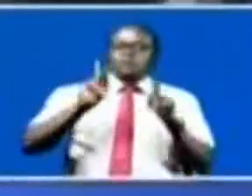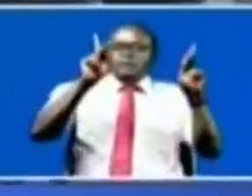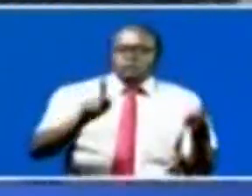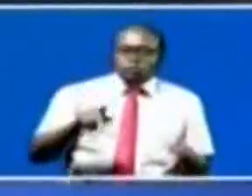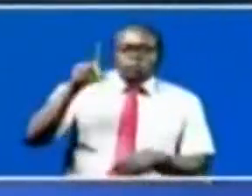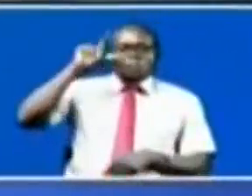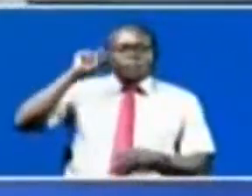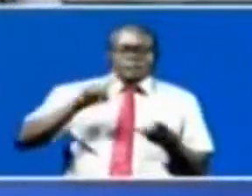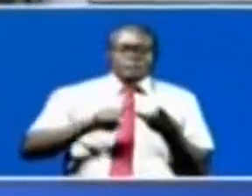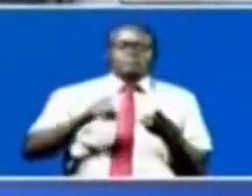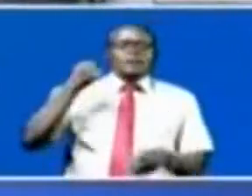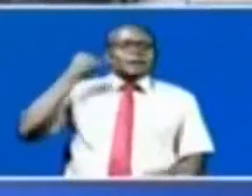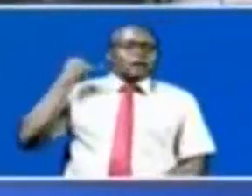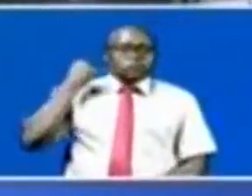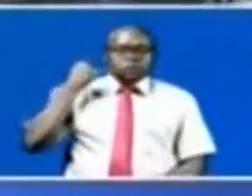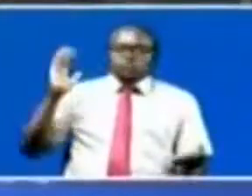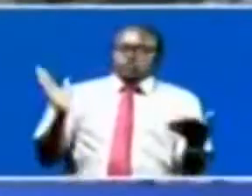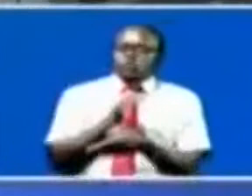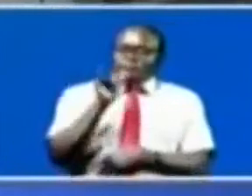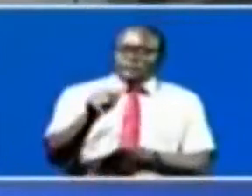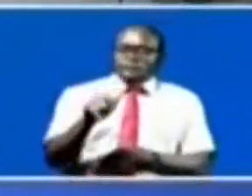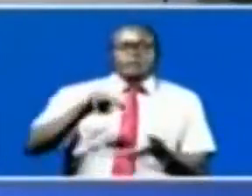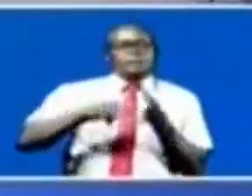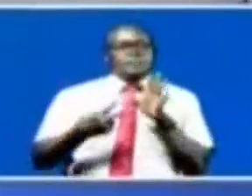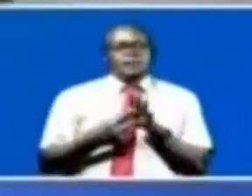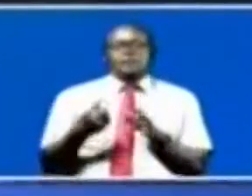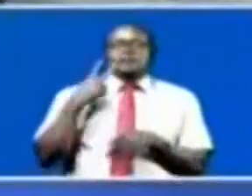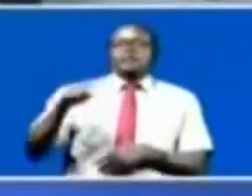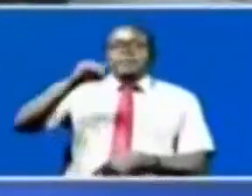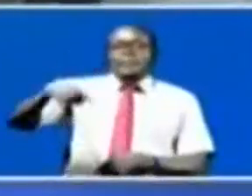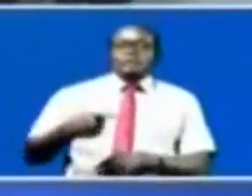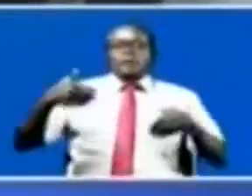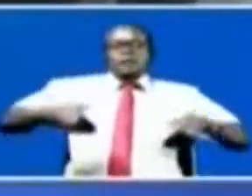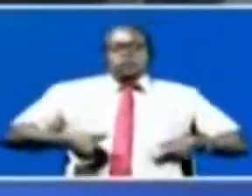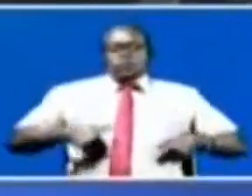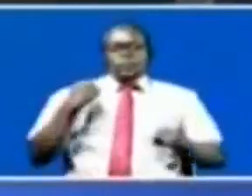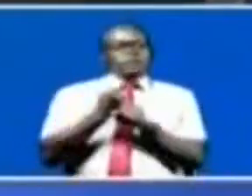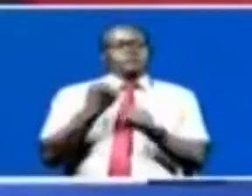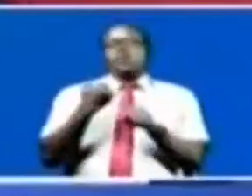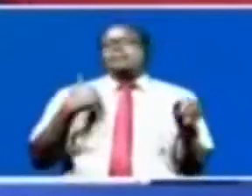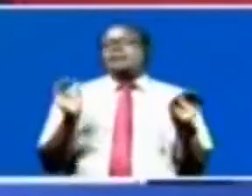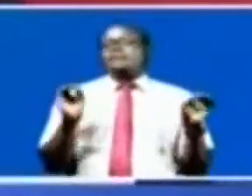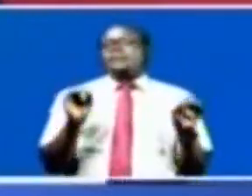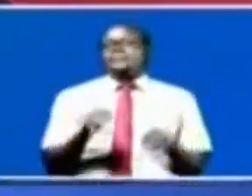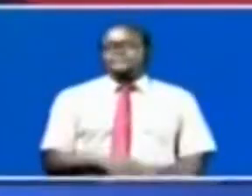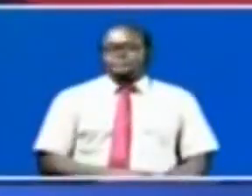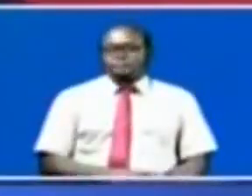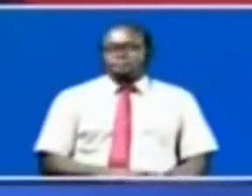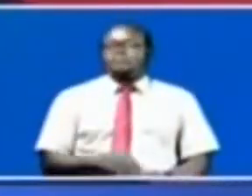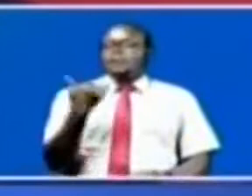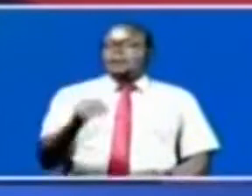Nairobi cities. And so phasing them out will see an estimated 200,000 youth left without employment. Our country is in